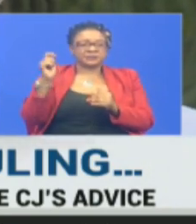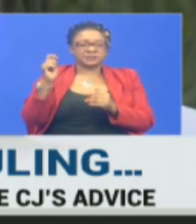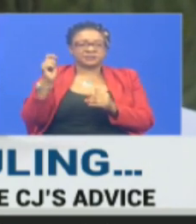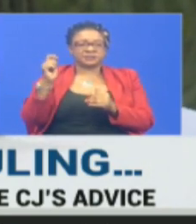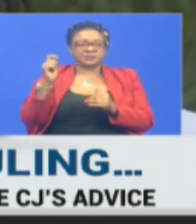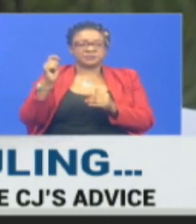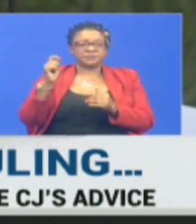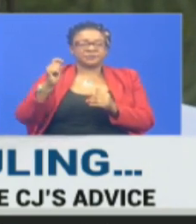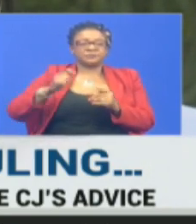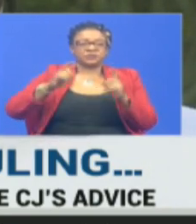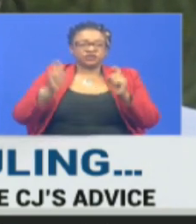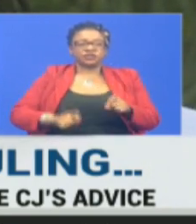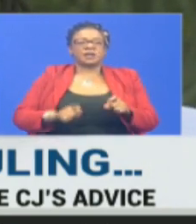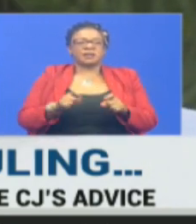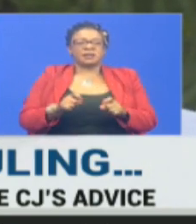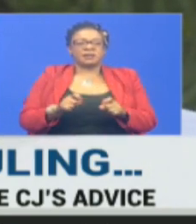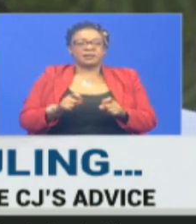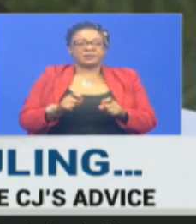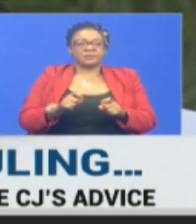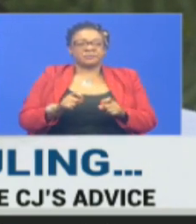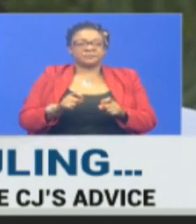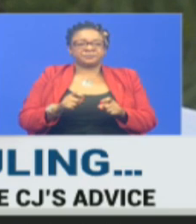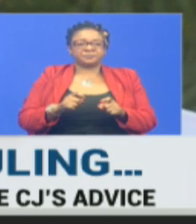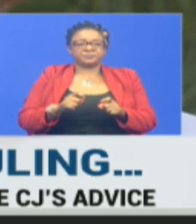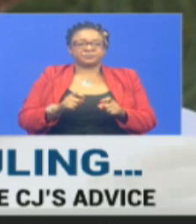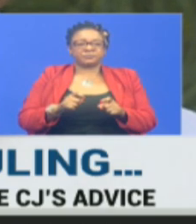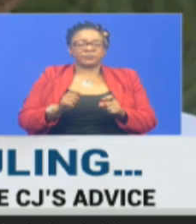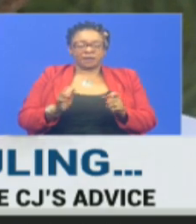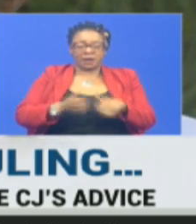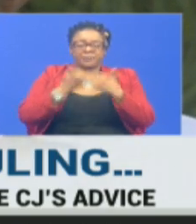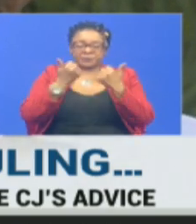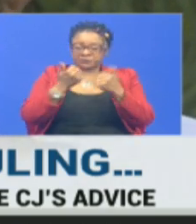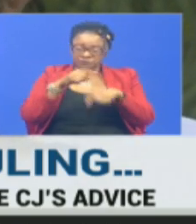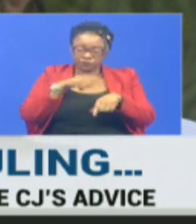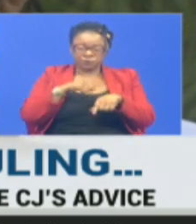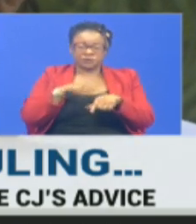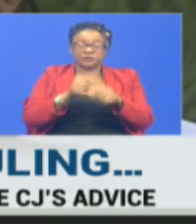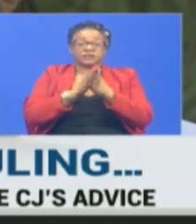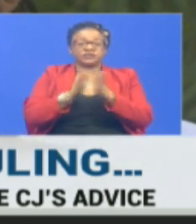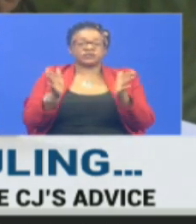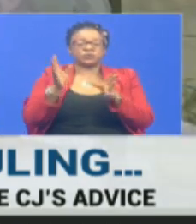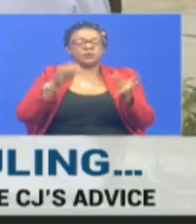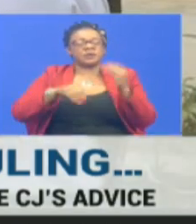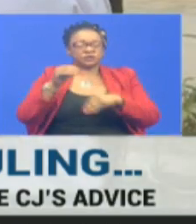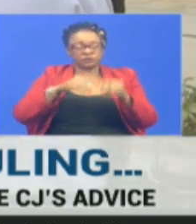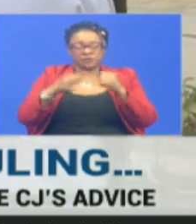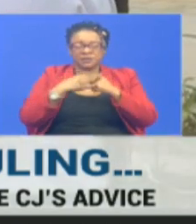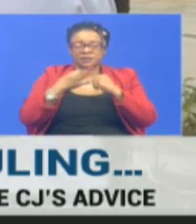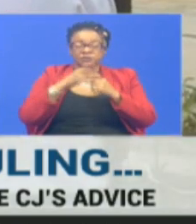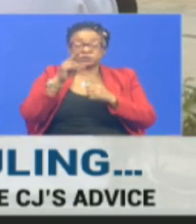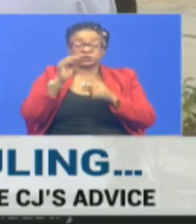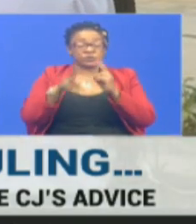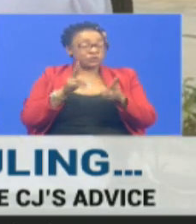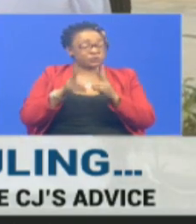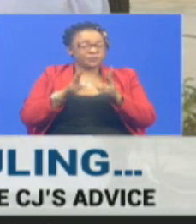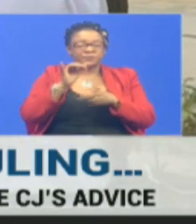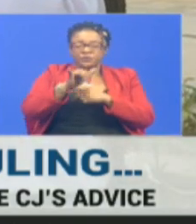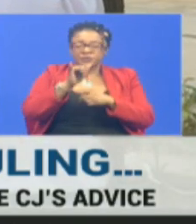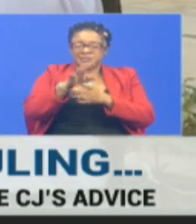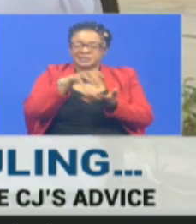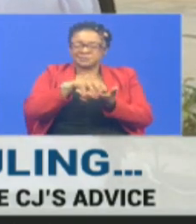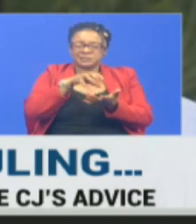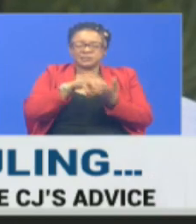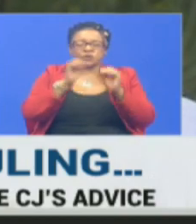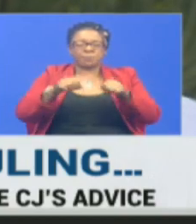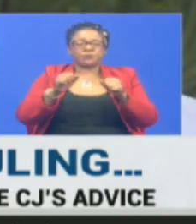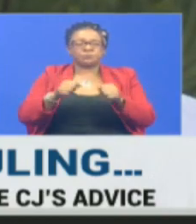shall still be anticipated to take place during the general election in August 2022. These extraordinary circumstances will have